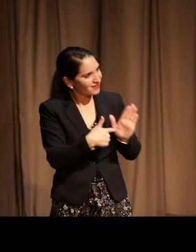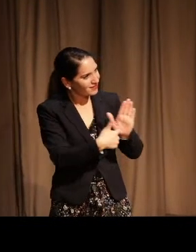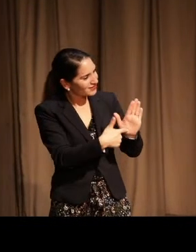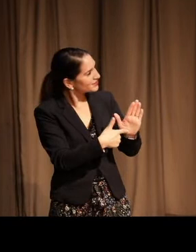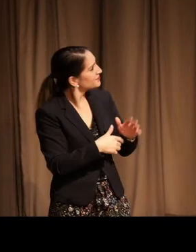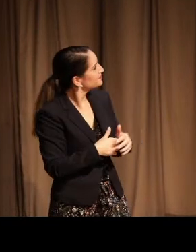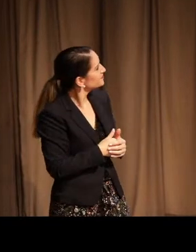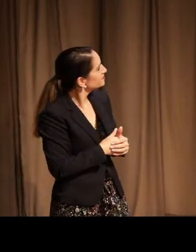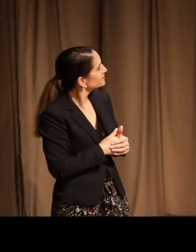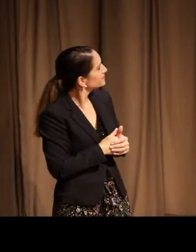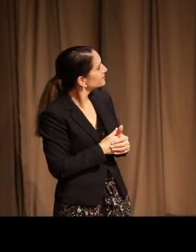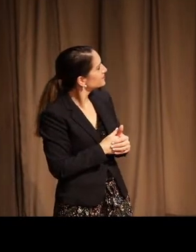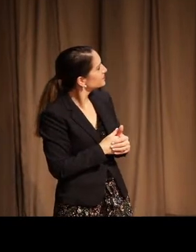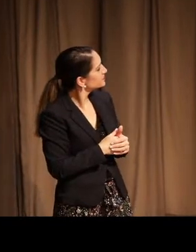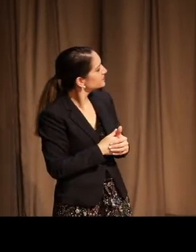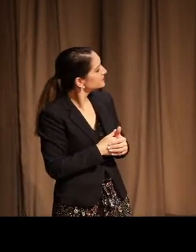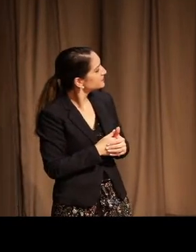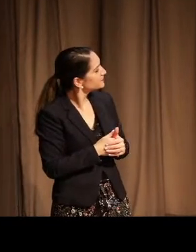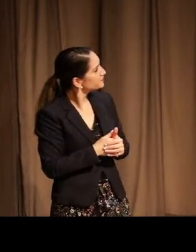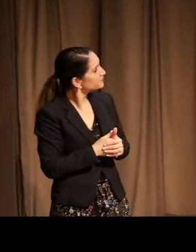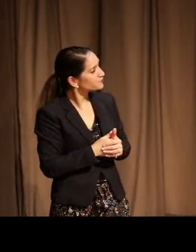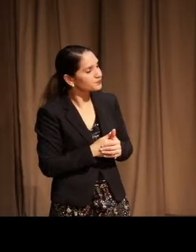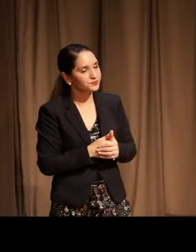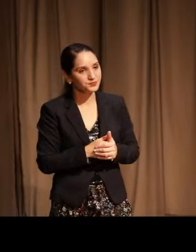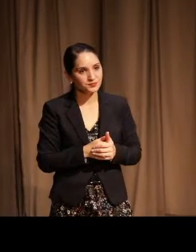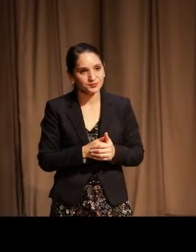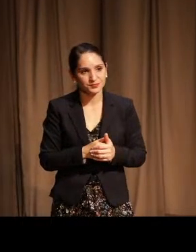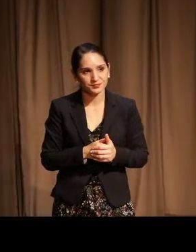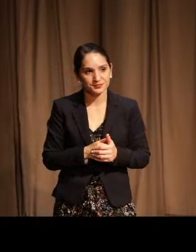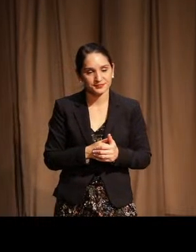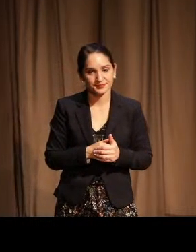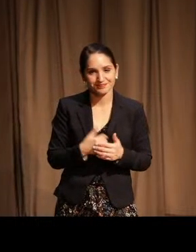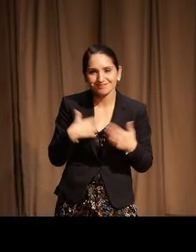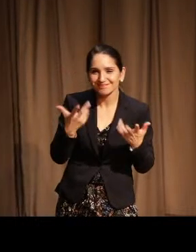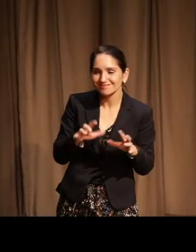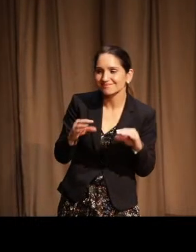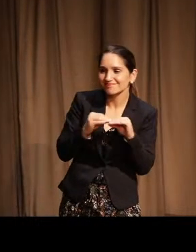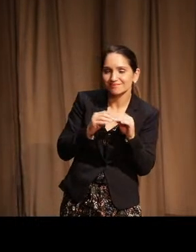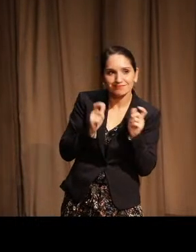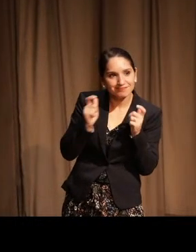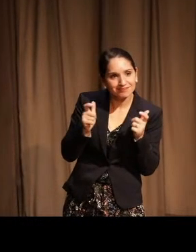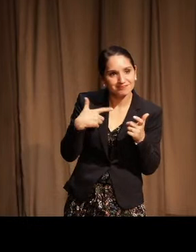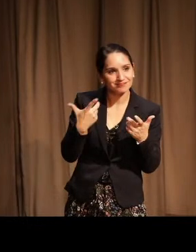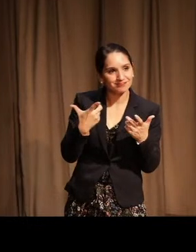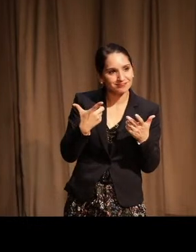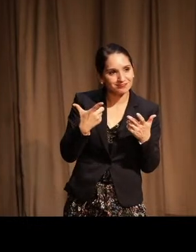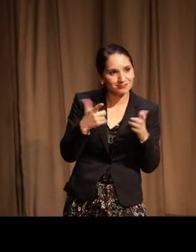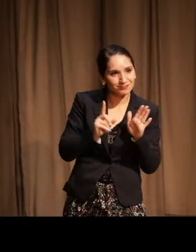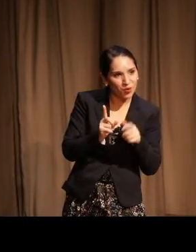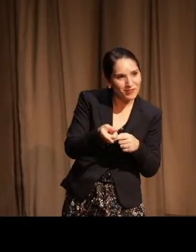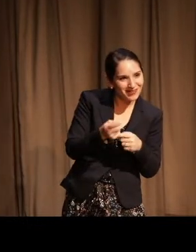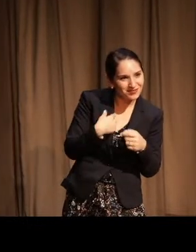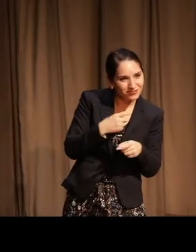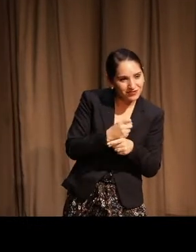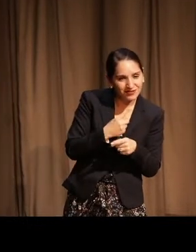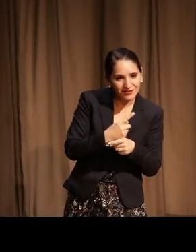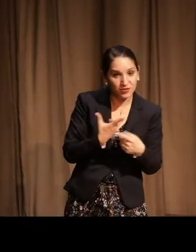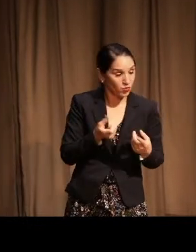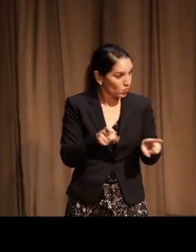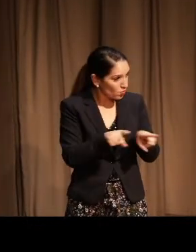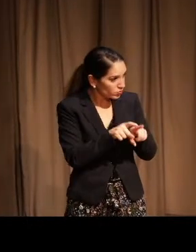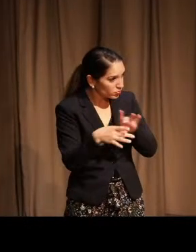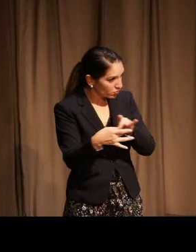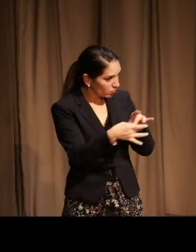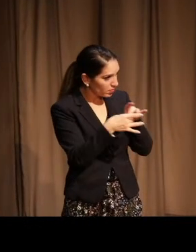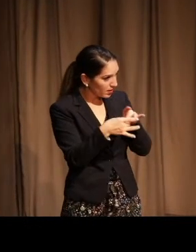sorry. Look, and Piauí was a big moment with the children. Oh and you often collaborate